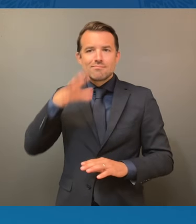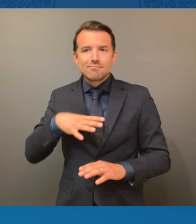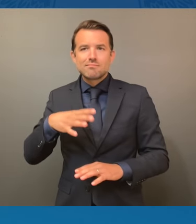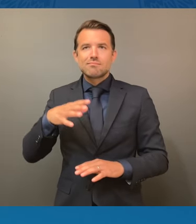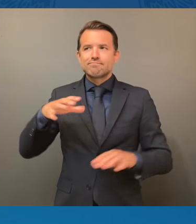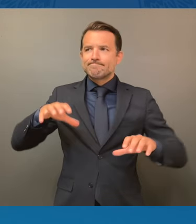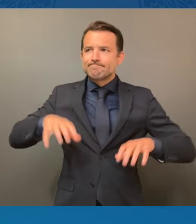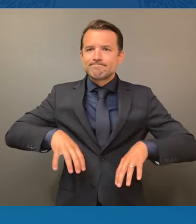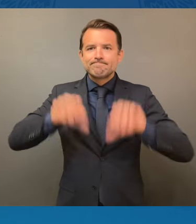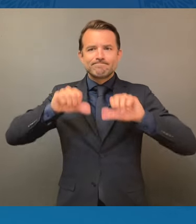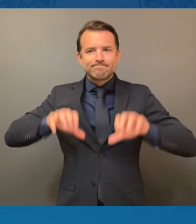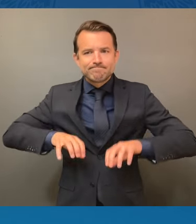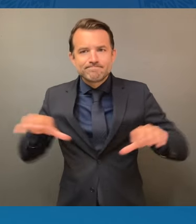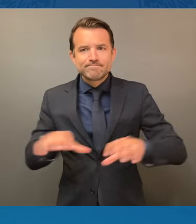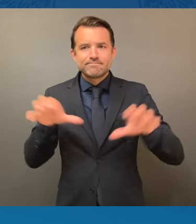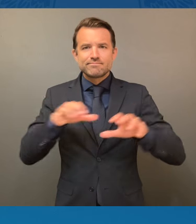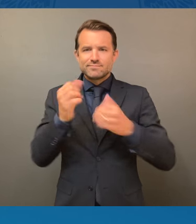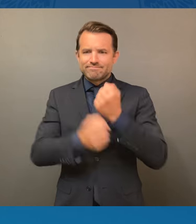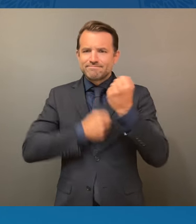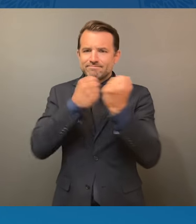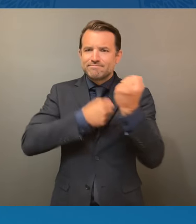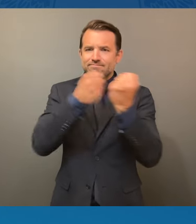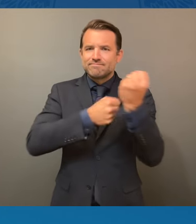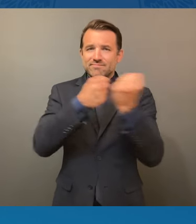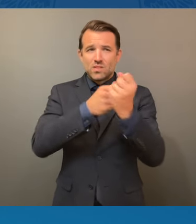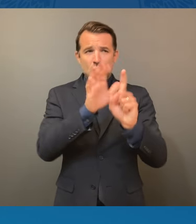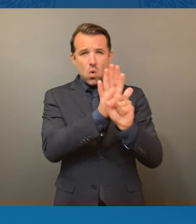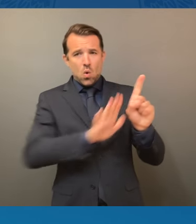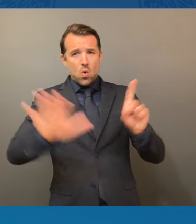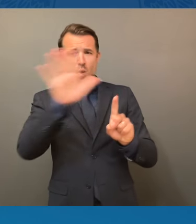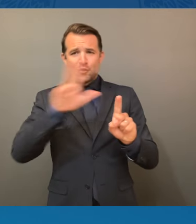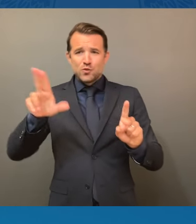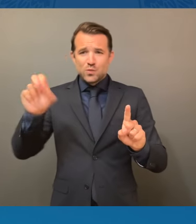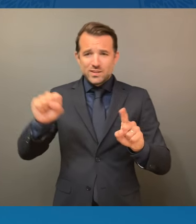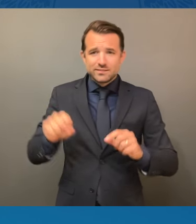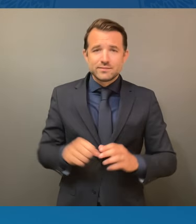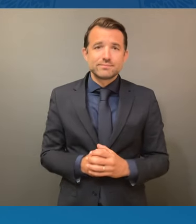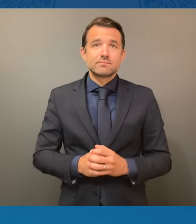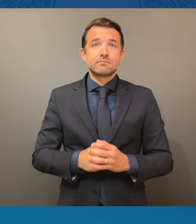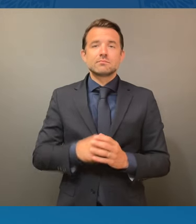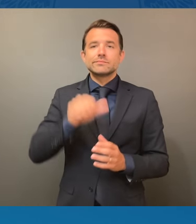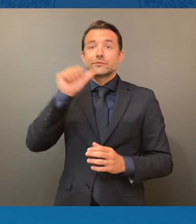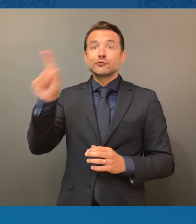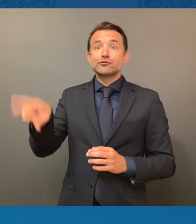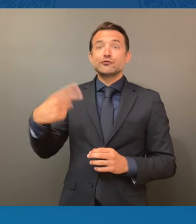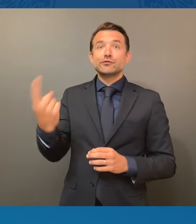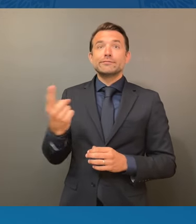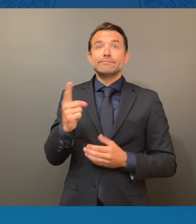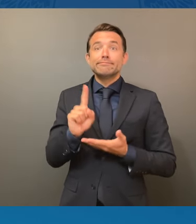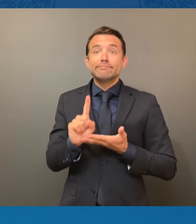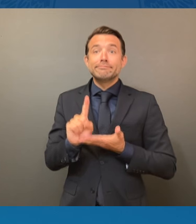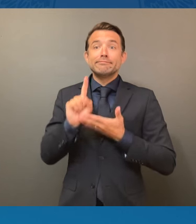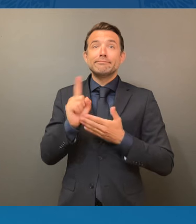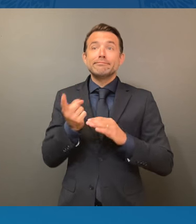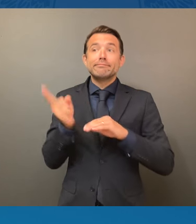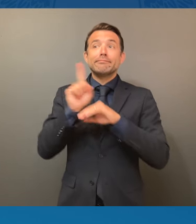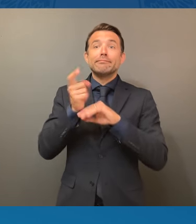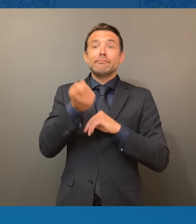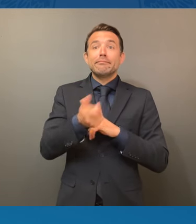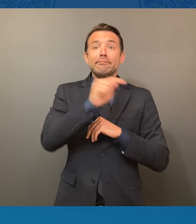the entire country, not simply a privileged few. Vice President Harris was raised